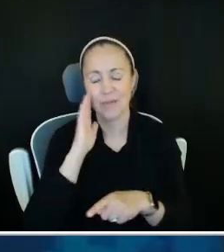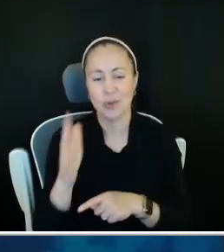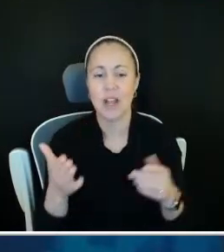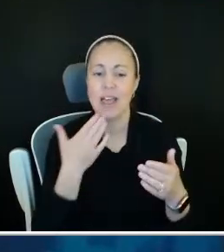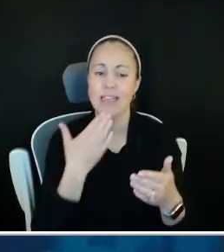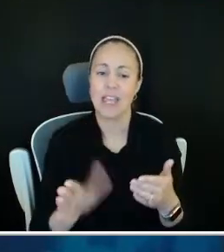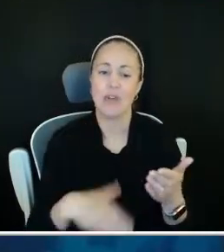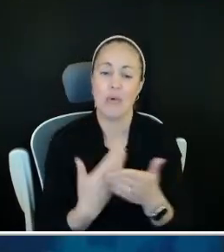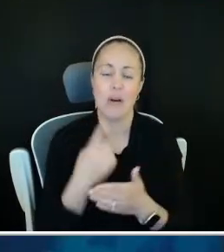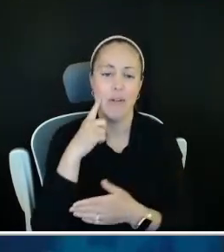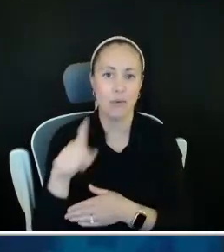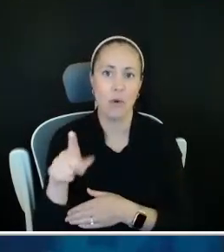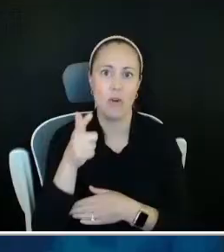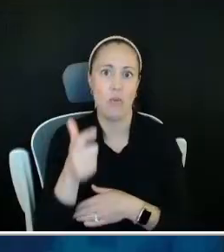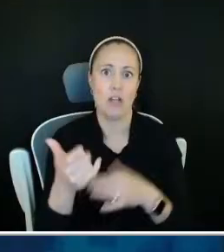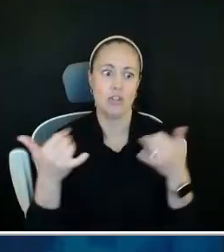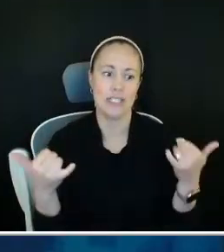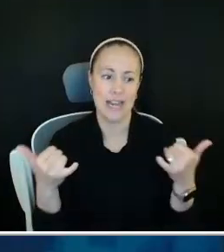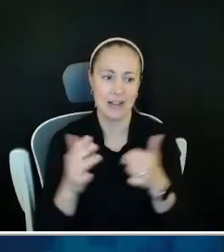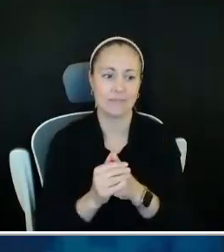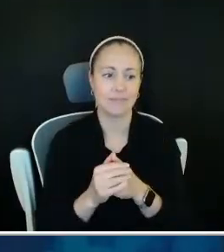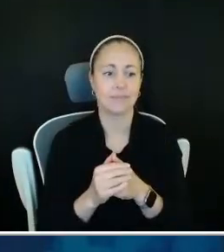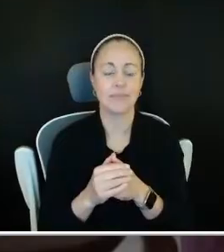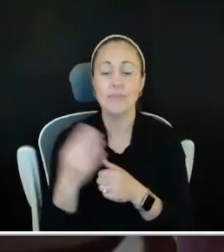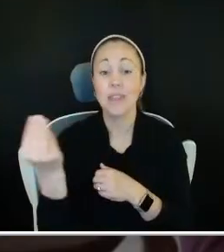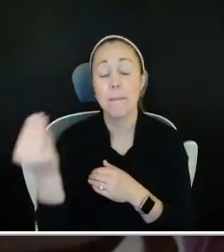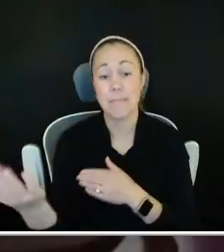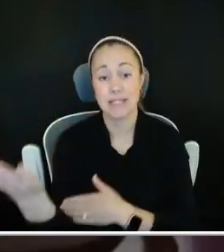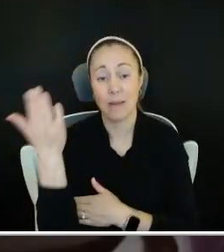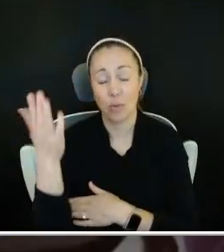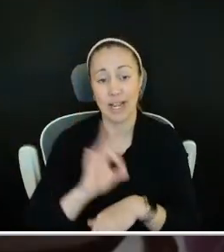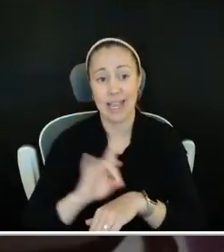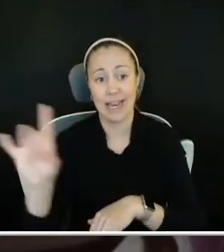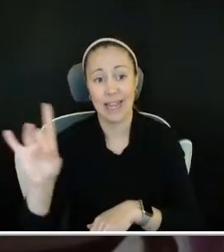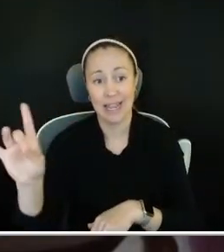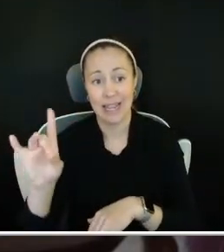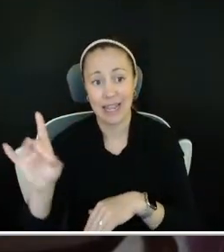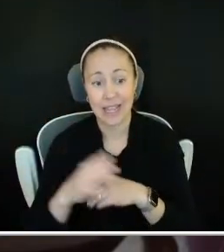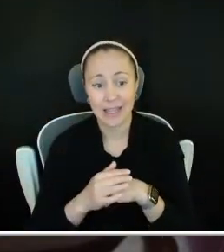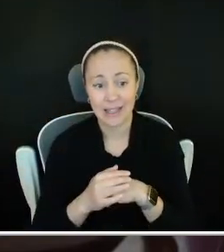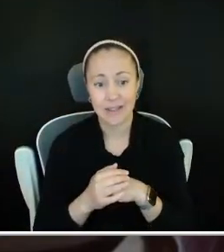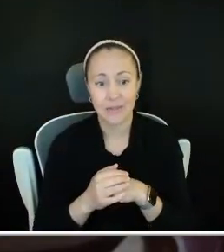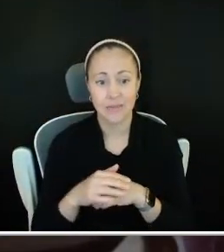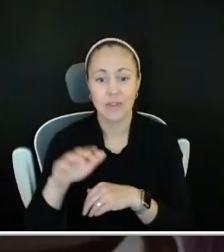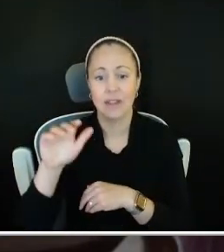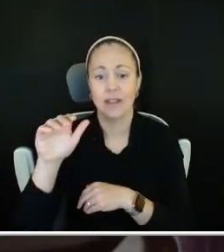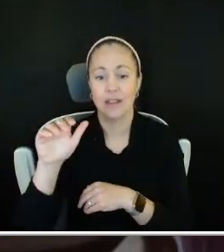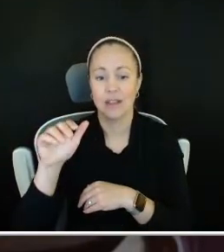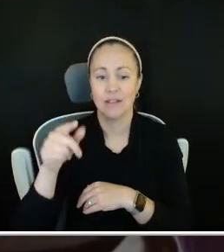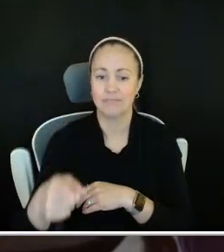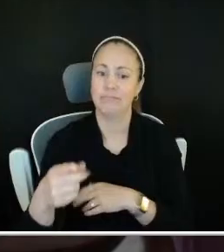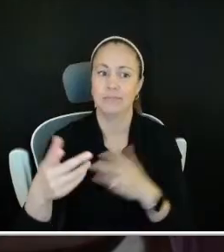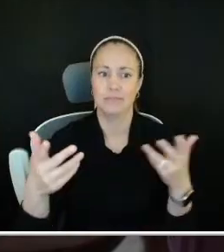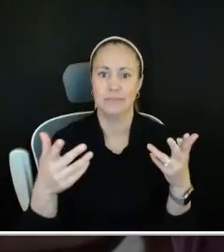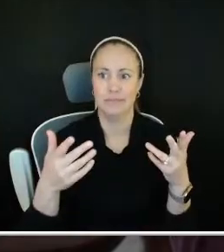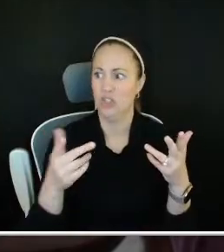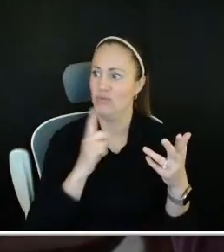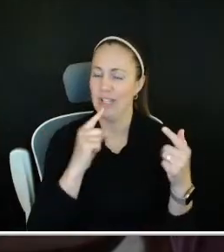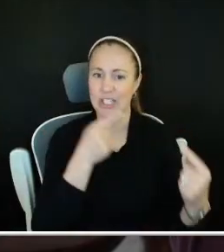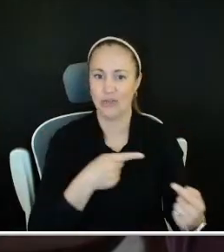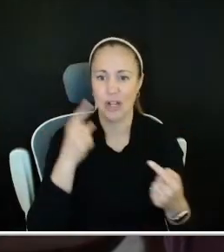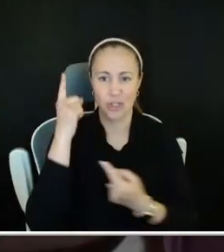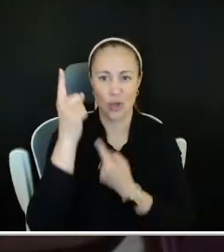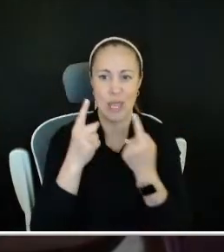discussion today. Coming up Monday morning at 8 a.m., I have Emily Shebb goosebumps learned just thinking about it because I was in so much